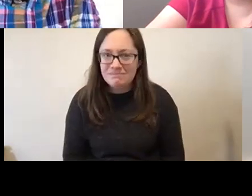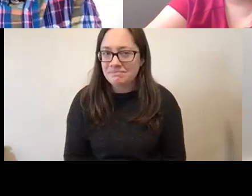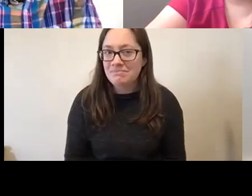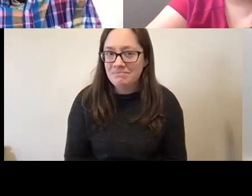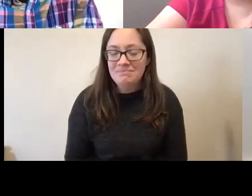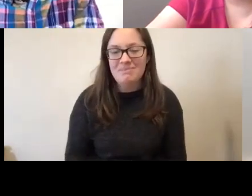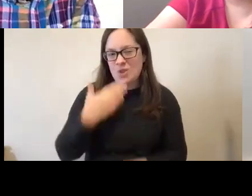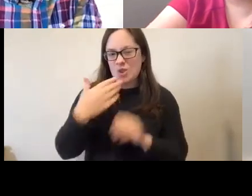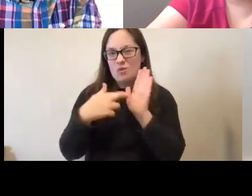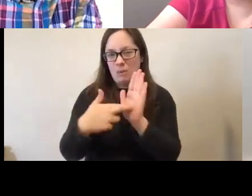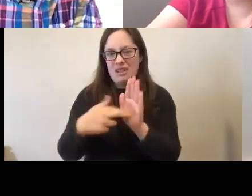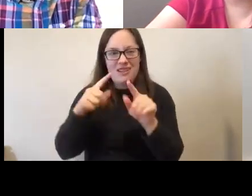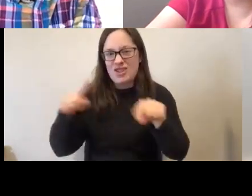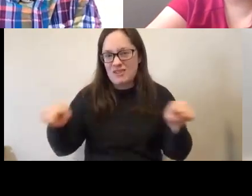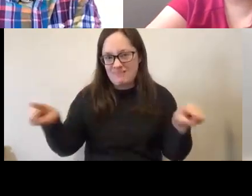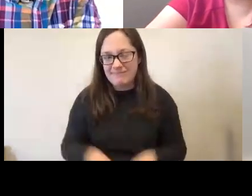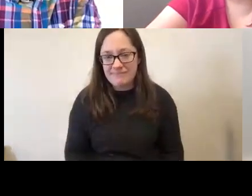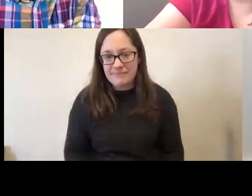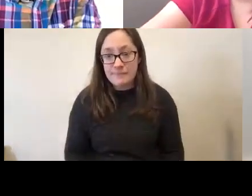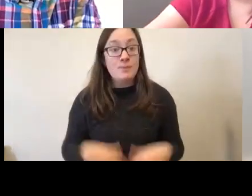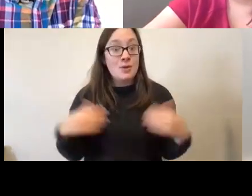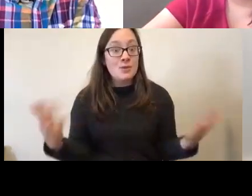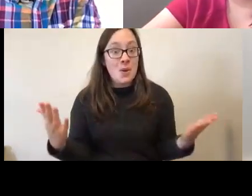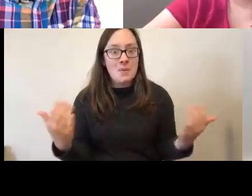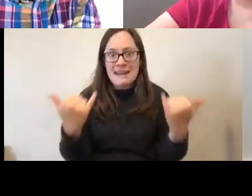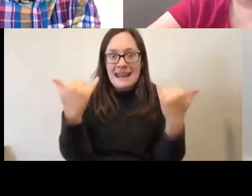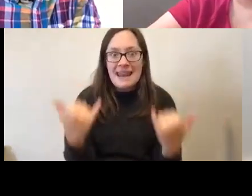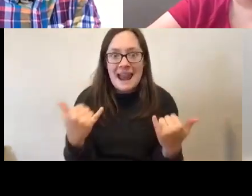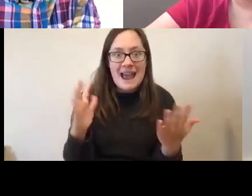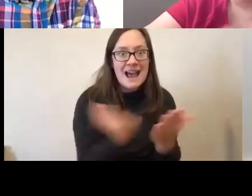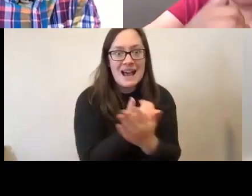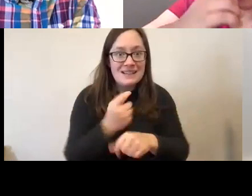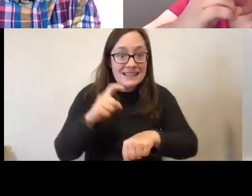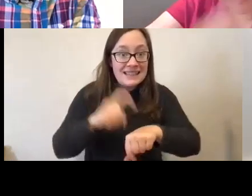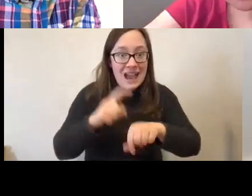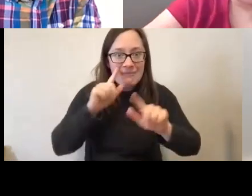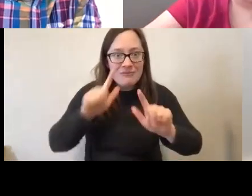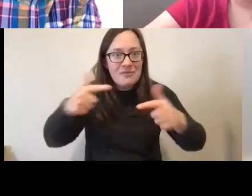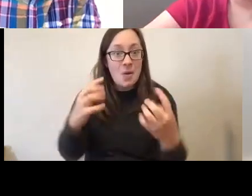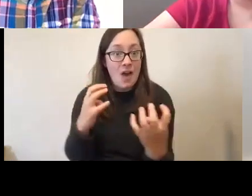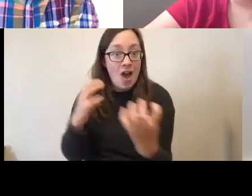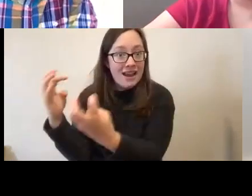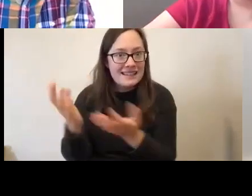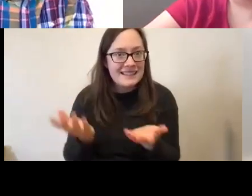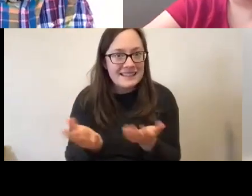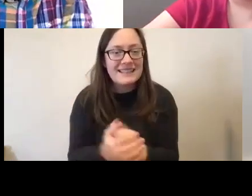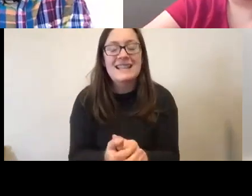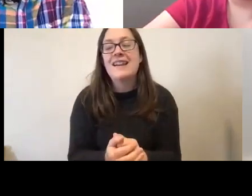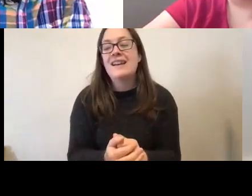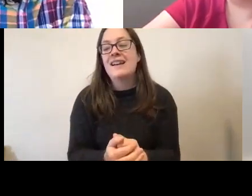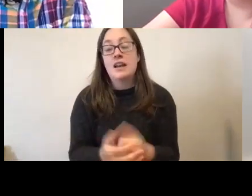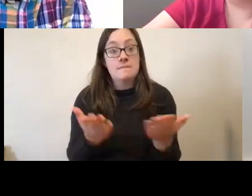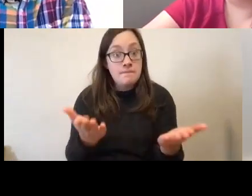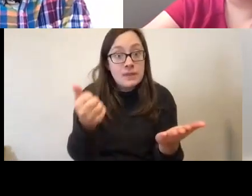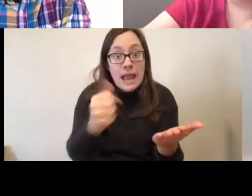All right, so with that said, now is the time to really open it up to our audience and see if you have